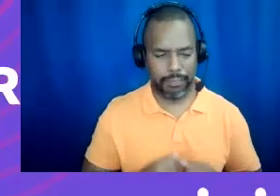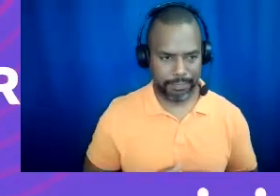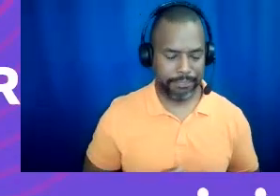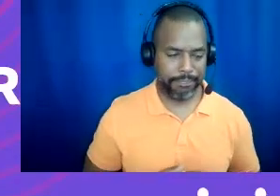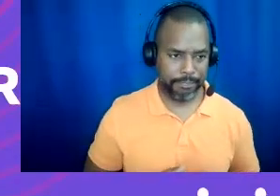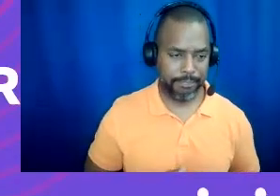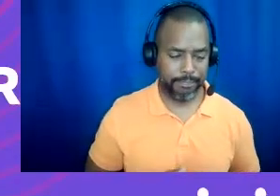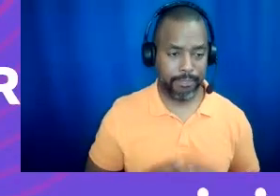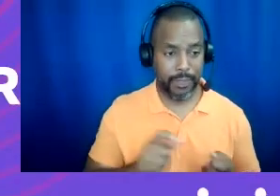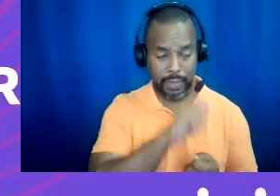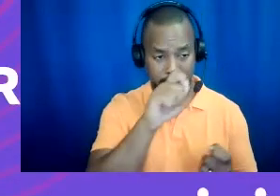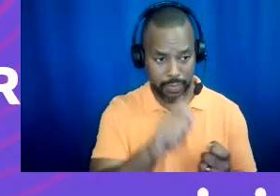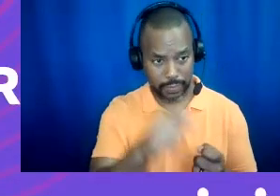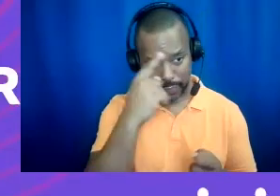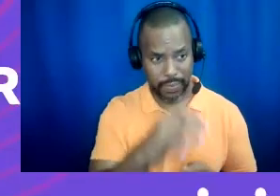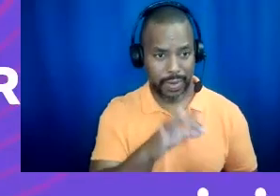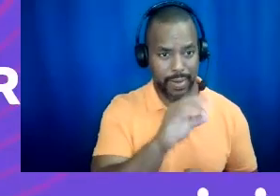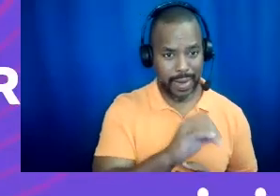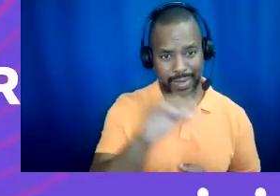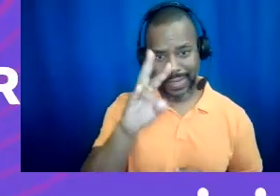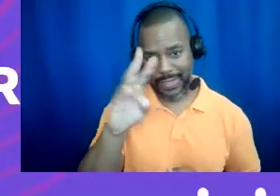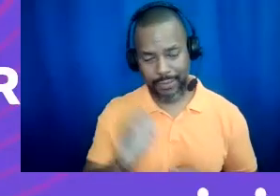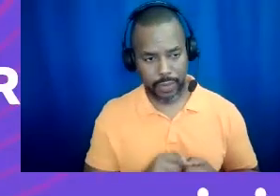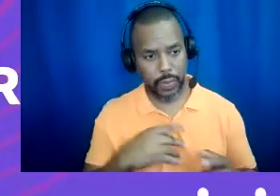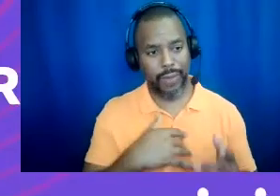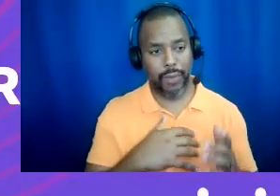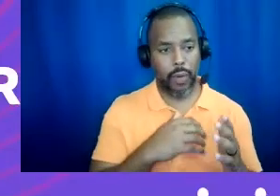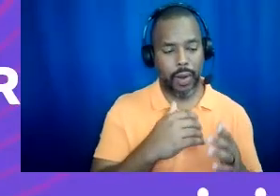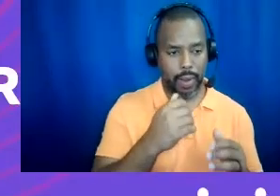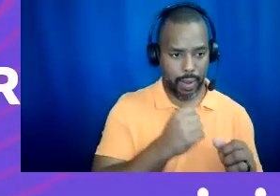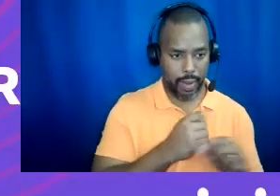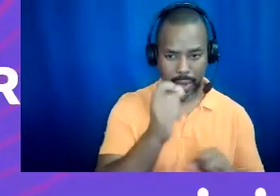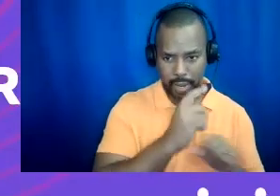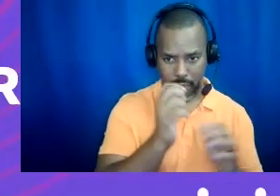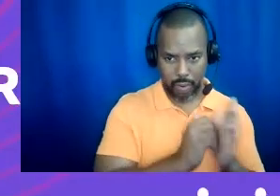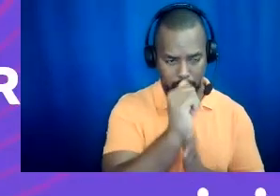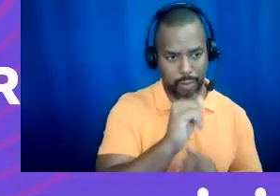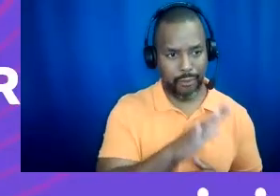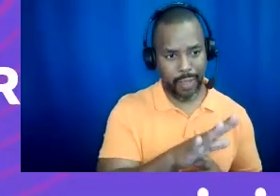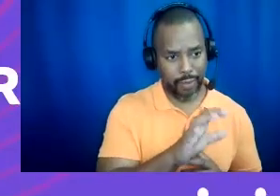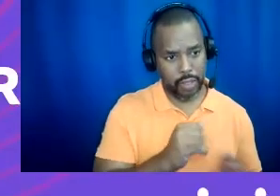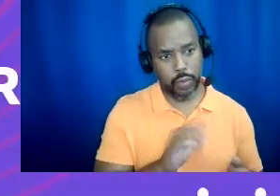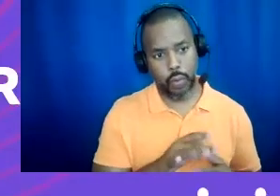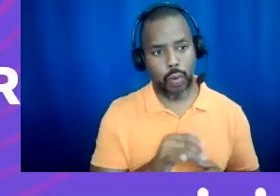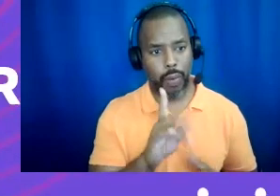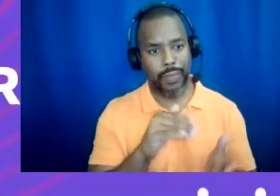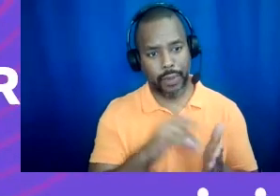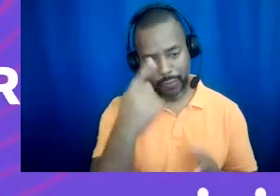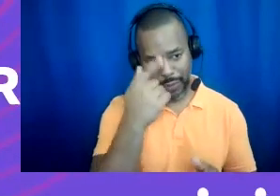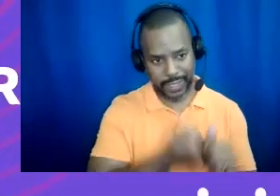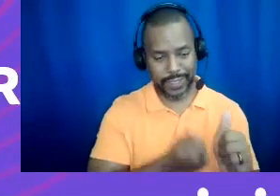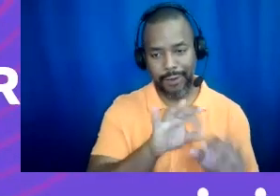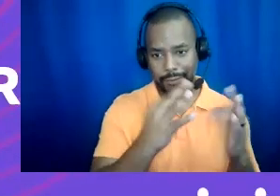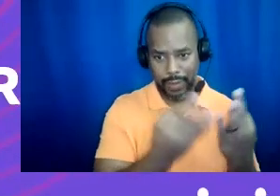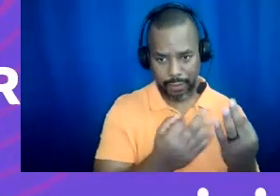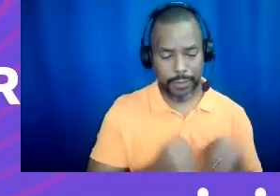so specifically to the 90/70, you have your annual deductible, which is $500 per person or $1,000 per family. Now, this is what